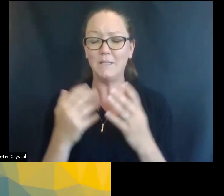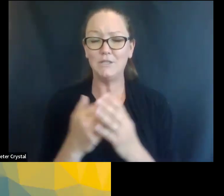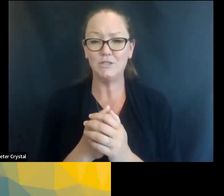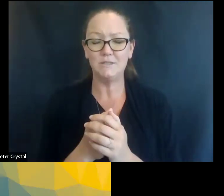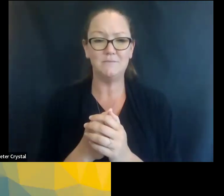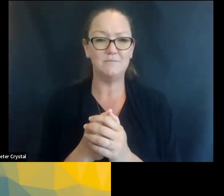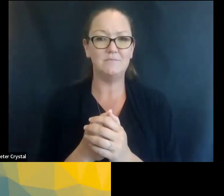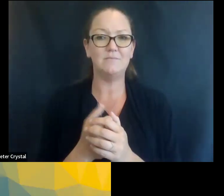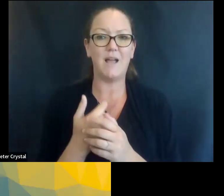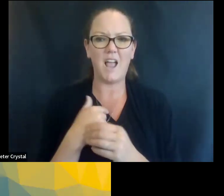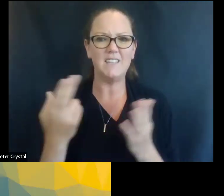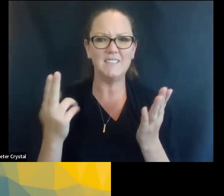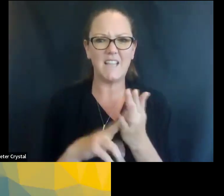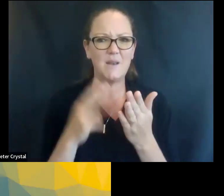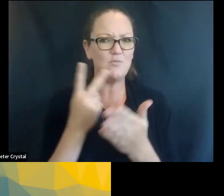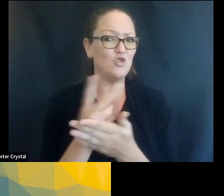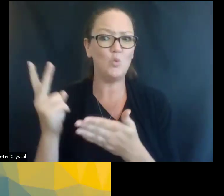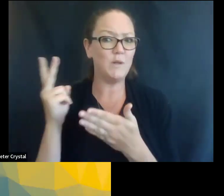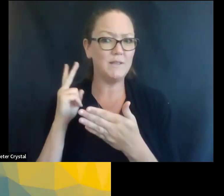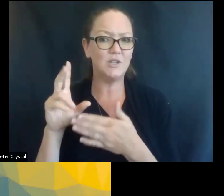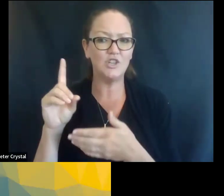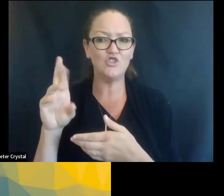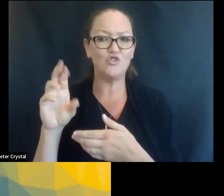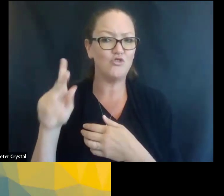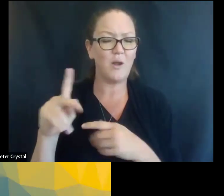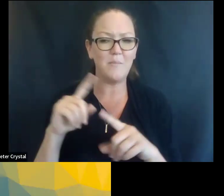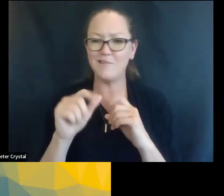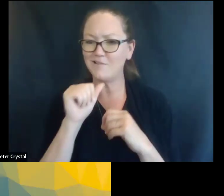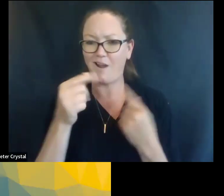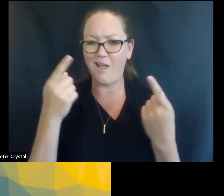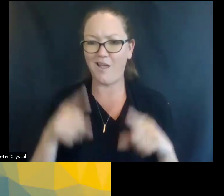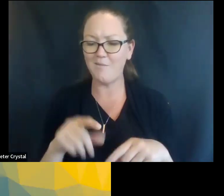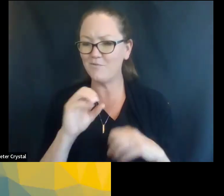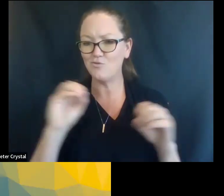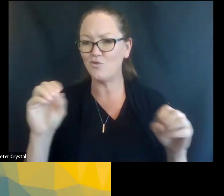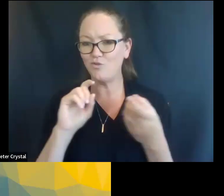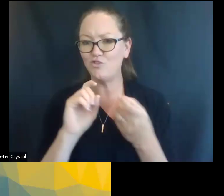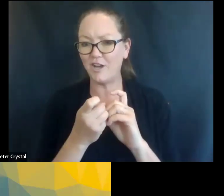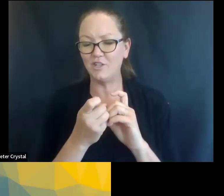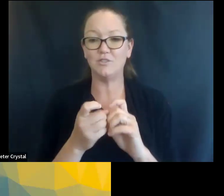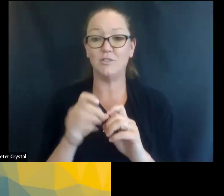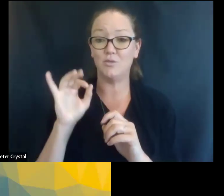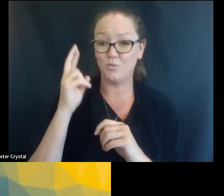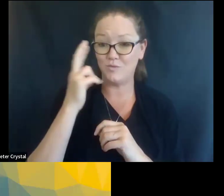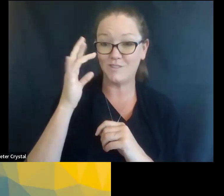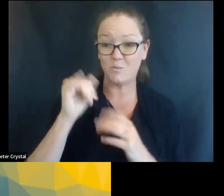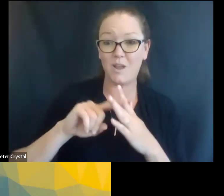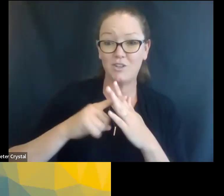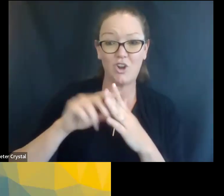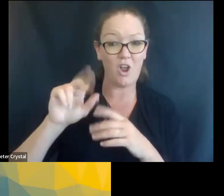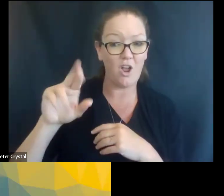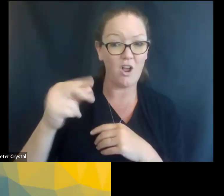"I did Drop 2 weeks ago, or and it hasn't done anything." Well, it's because the request started in August. Is that